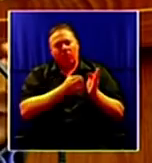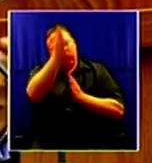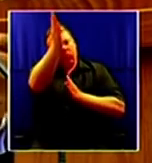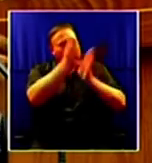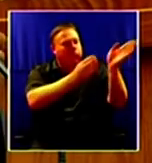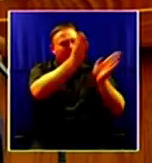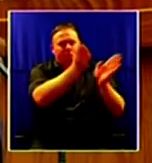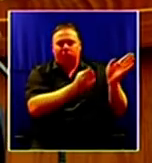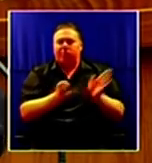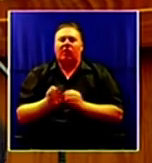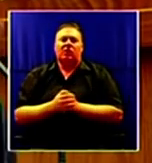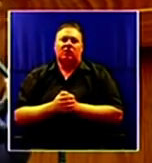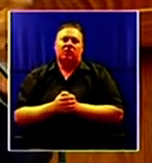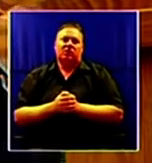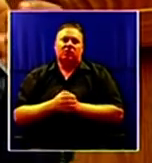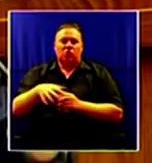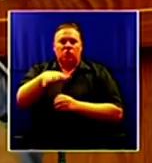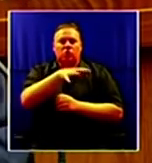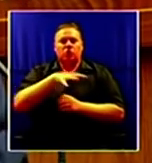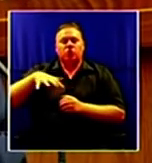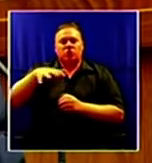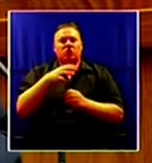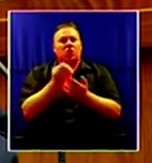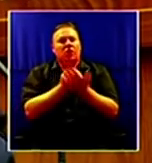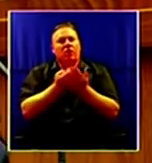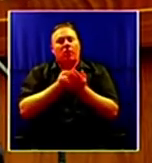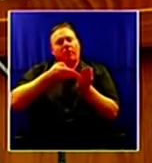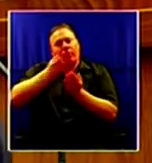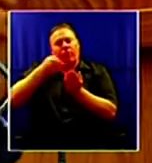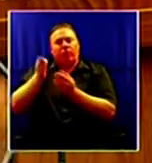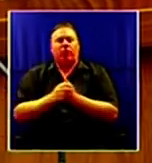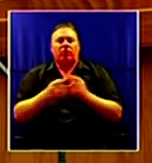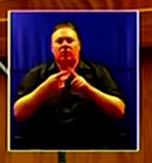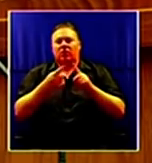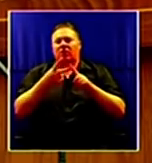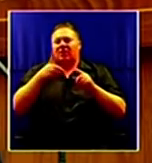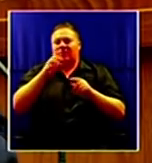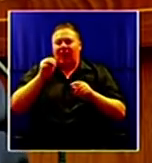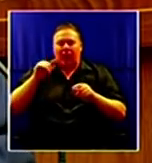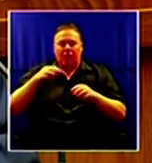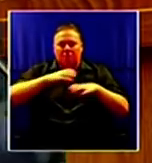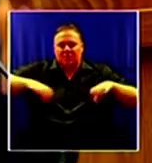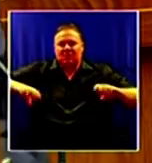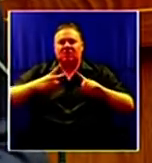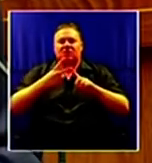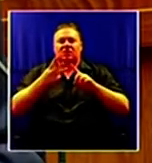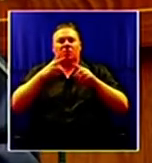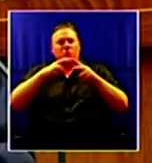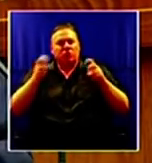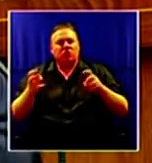the regional economy. Our great dams, bridges, and railway lines have supported our economy for